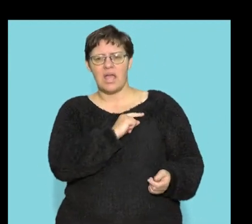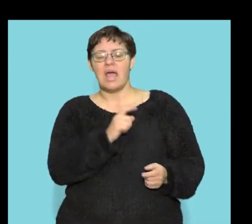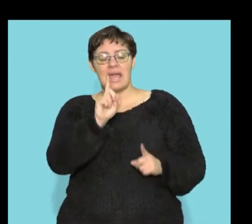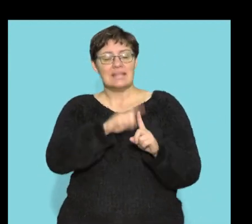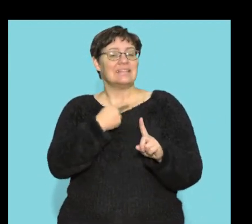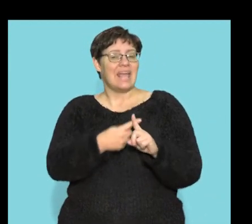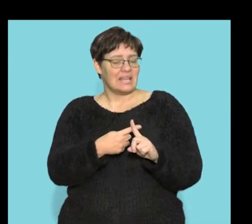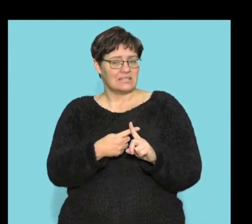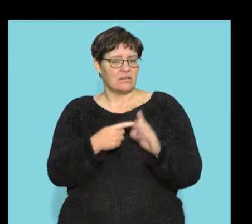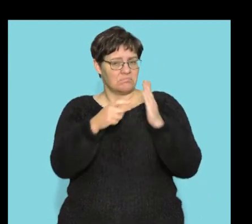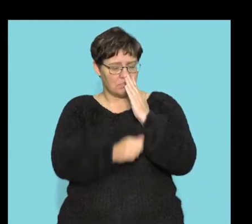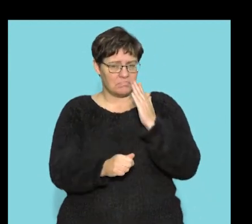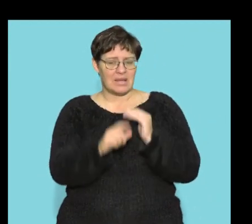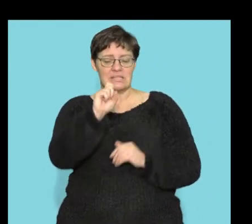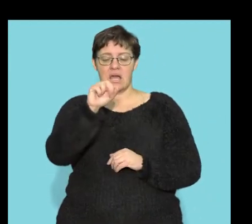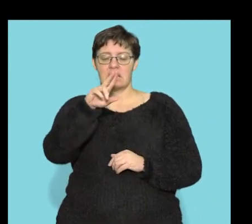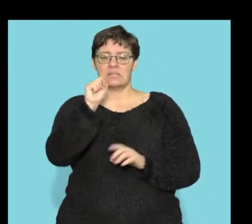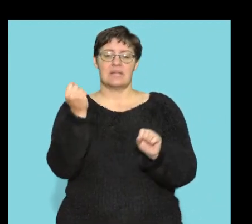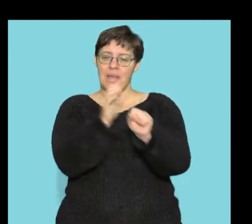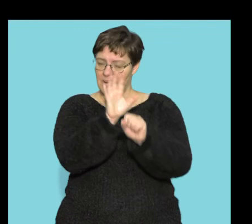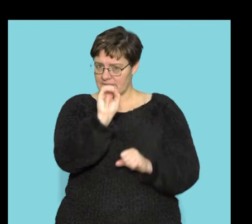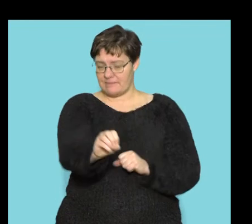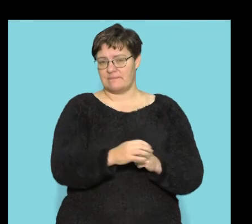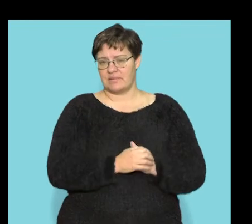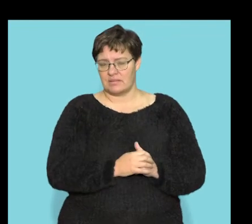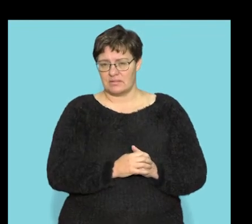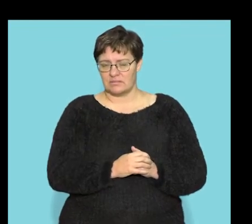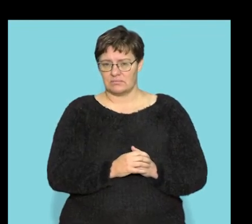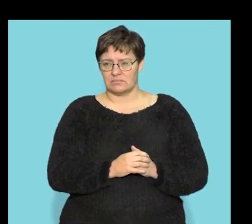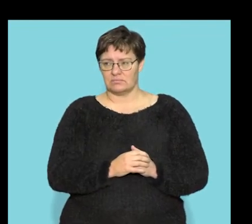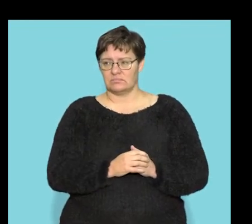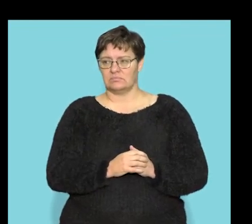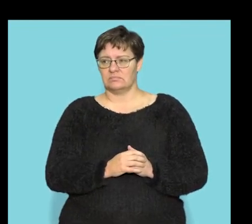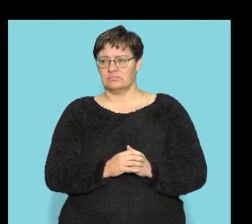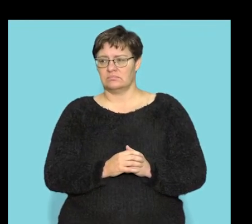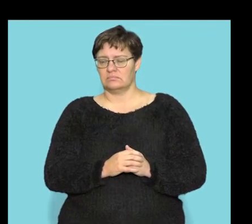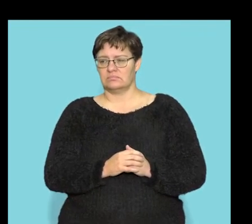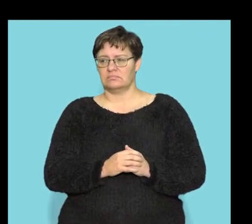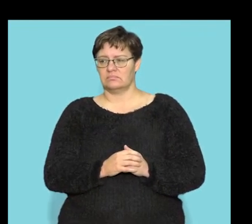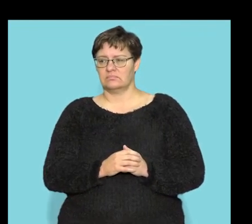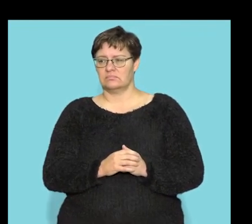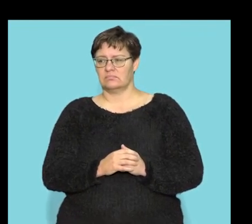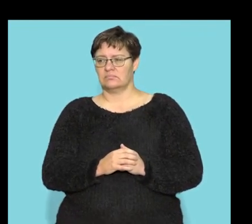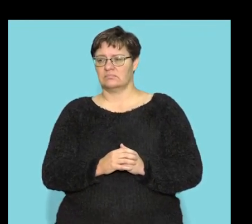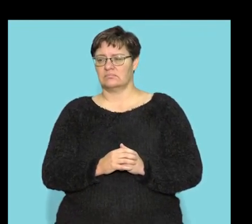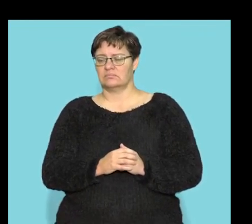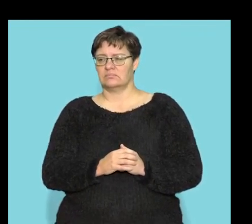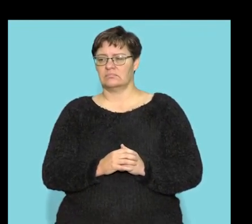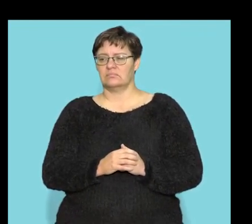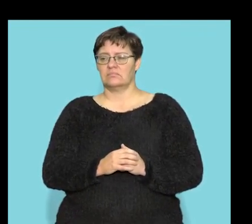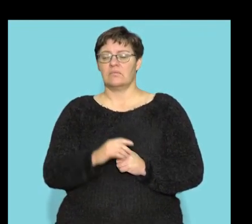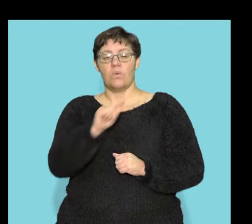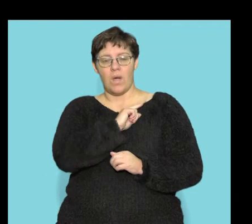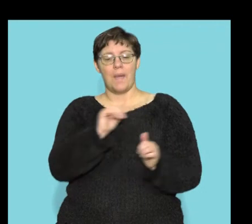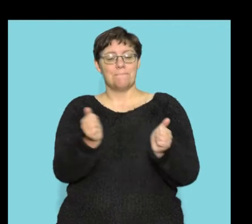implications. There are also tax implications for this year, as the partner should